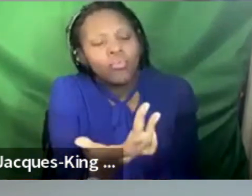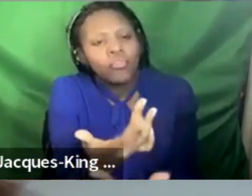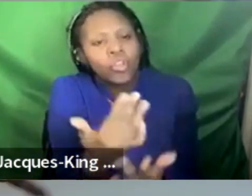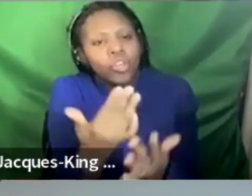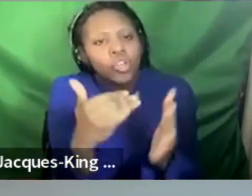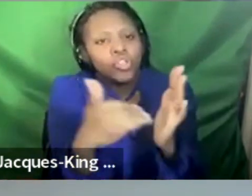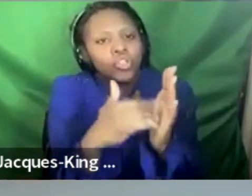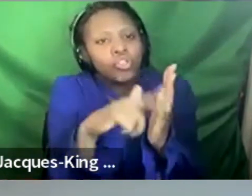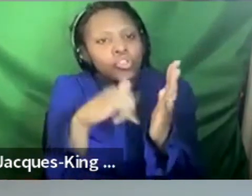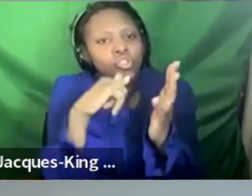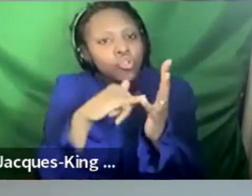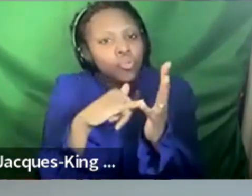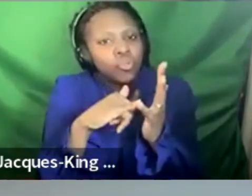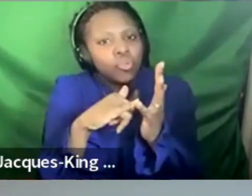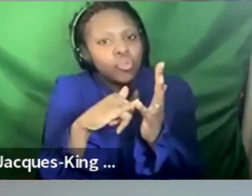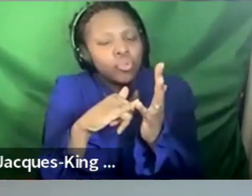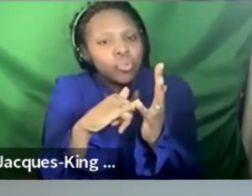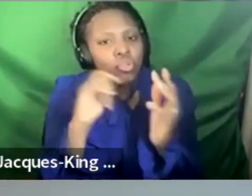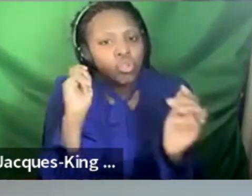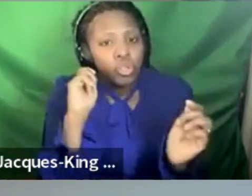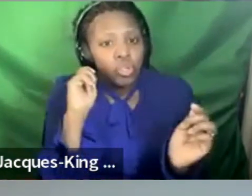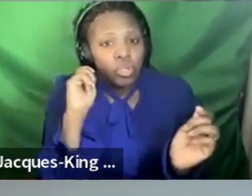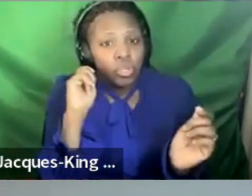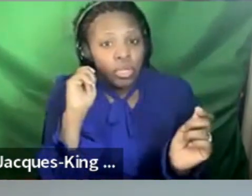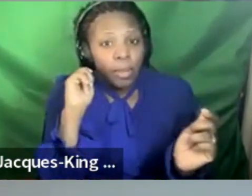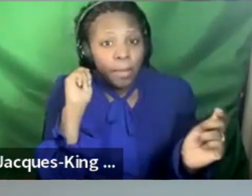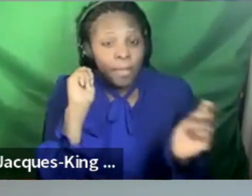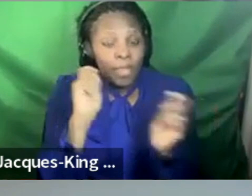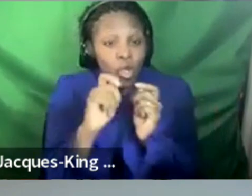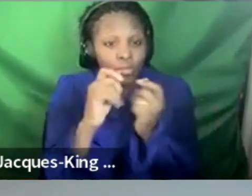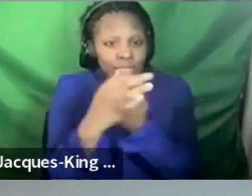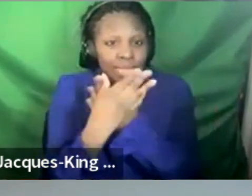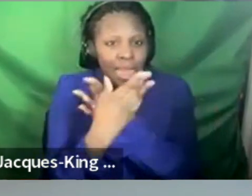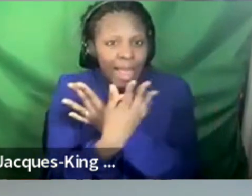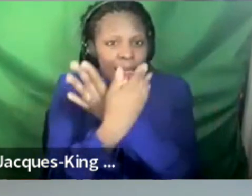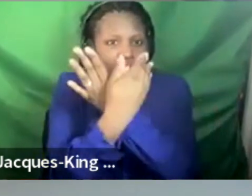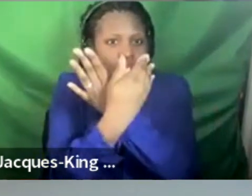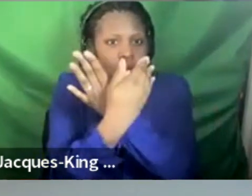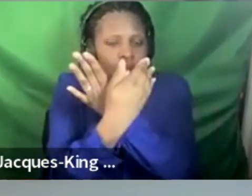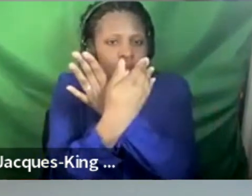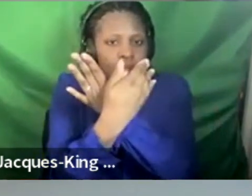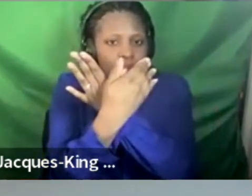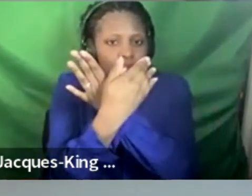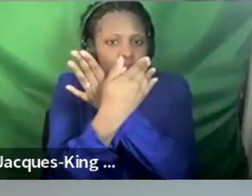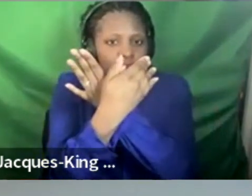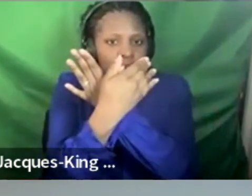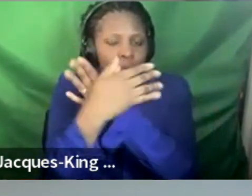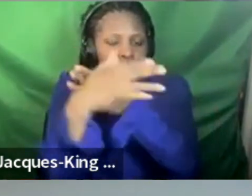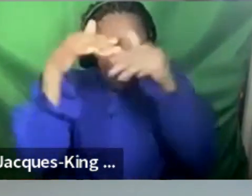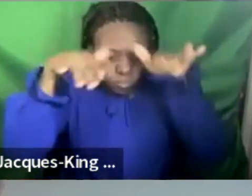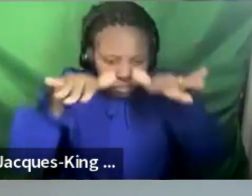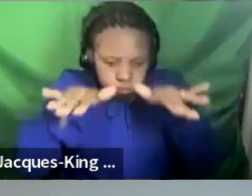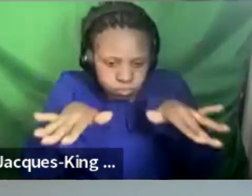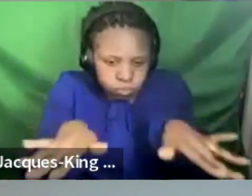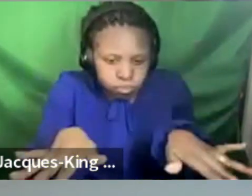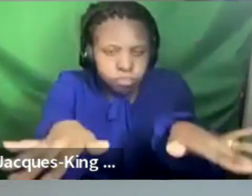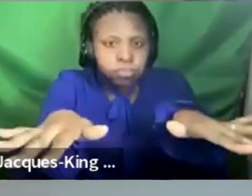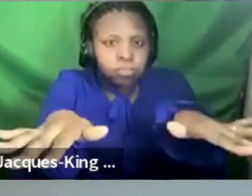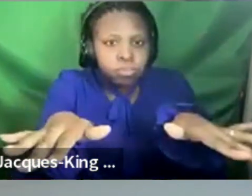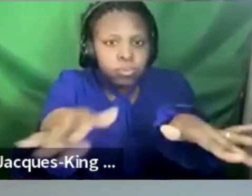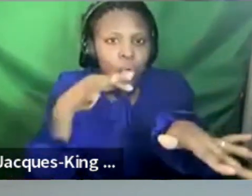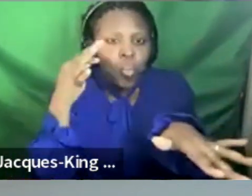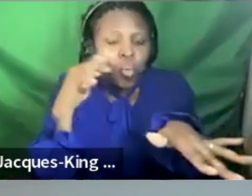turns into an eagle, comes down to Ganymede, who then with his water goes, oh, it's a nice eagle, have some